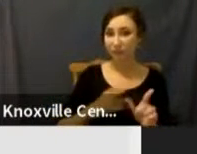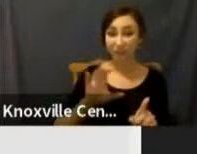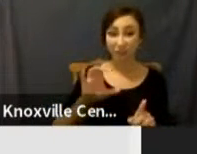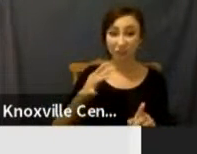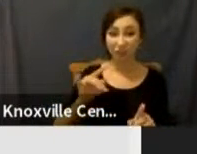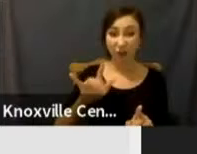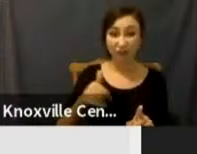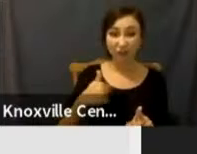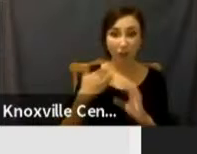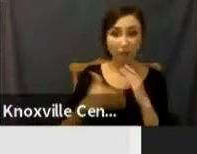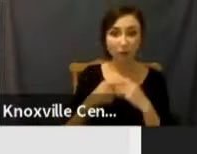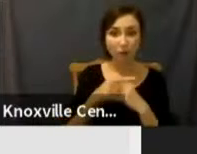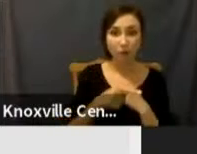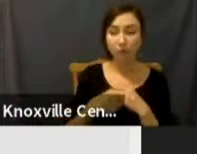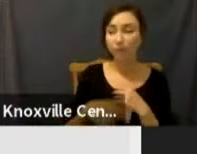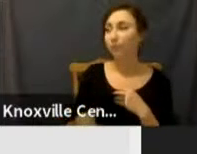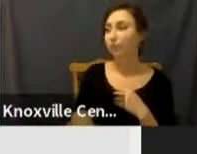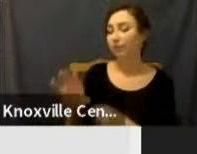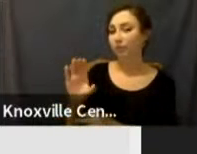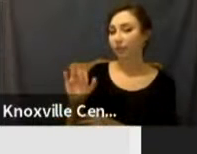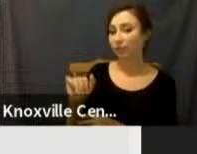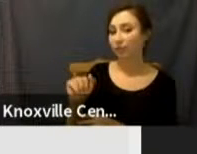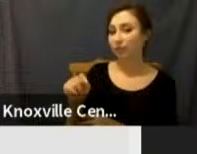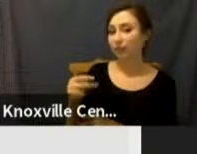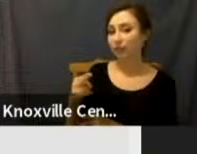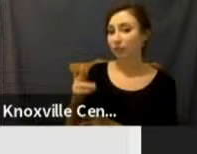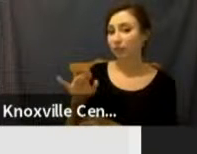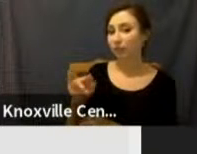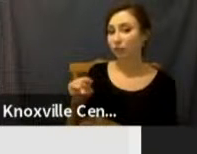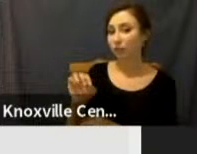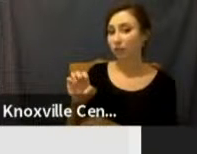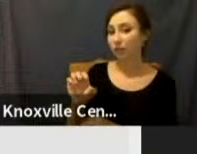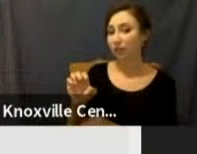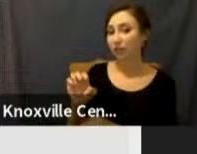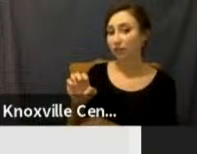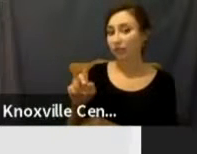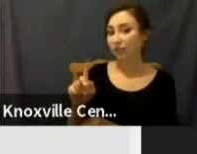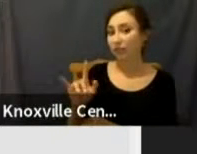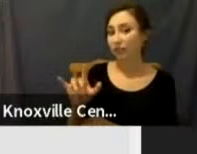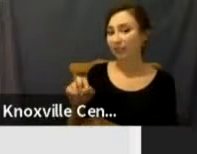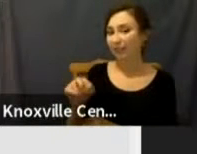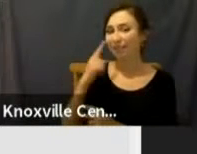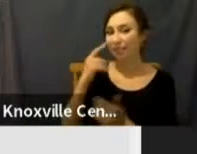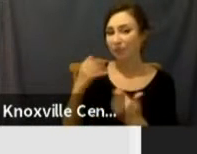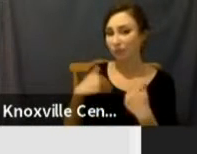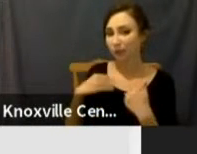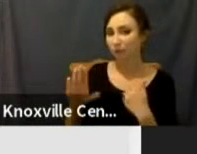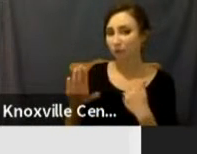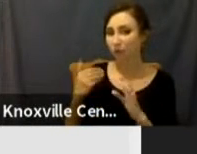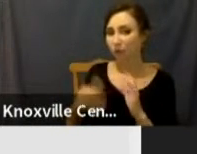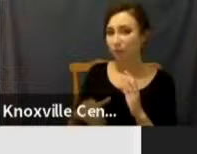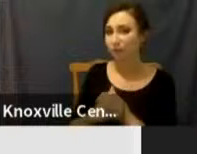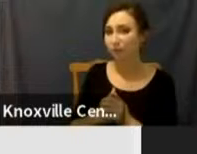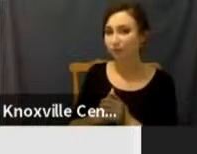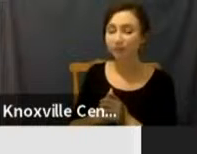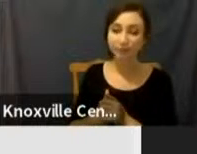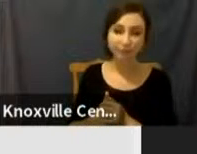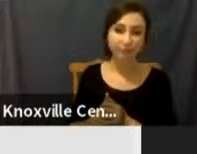it to? To Catherine Killen. Catherine, I think you have her email. Yes, he does. Yeah, I do.